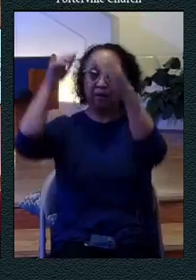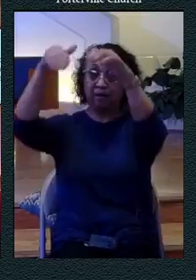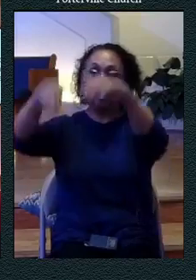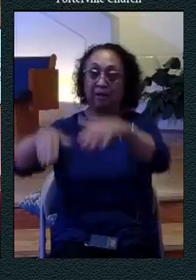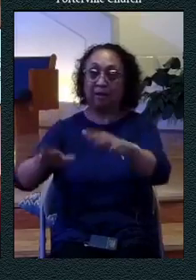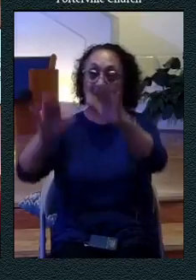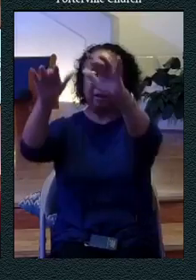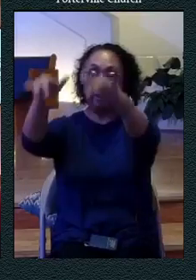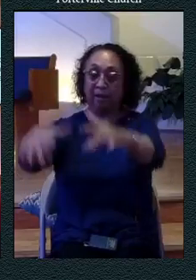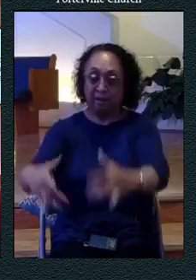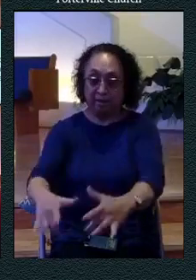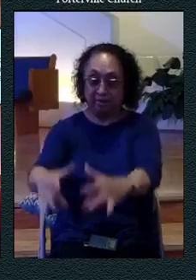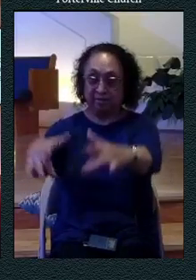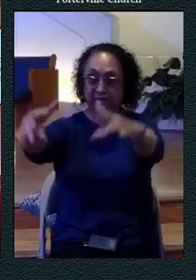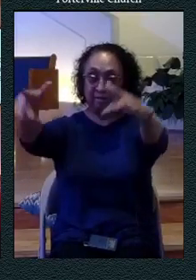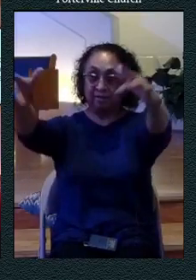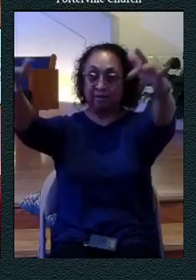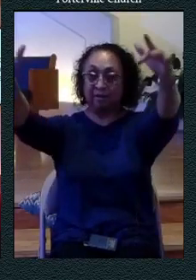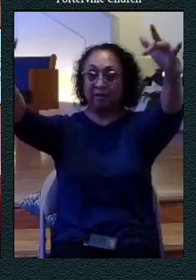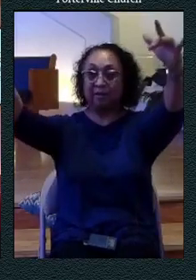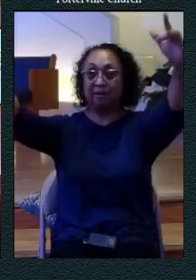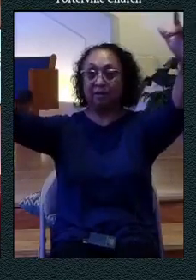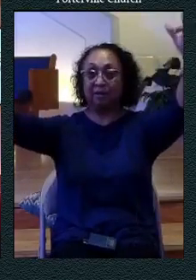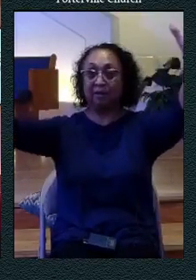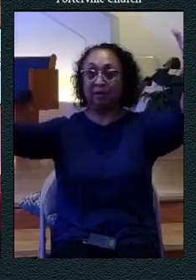the glassy